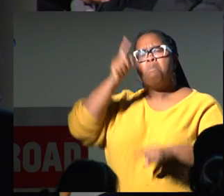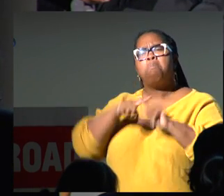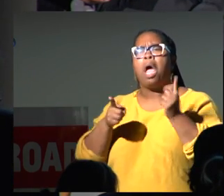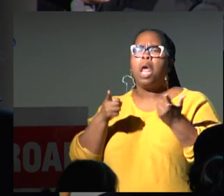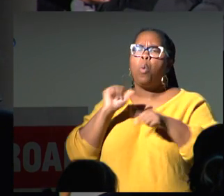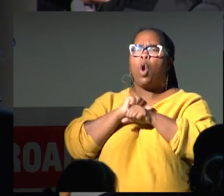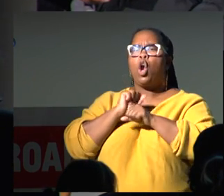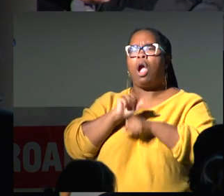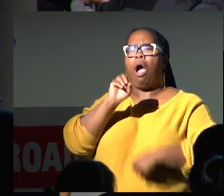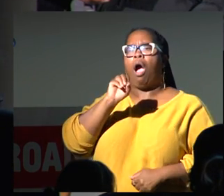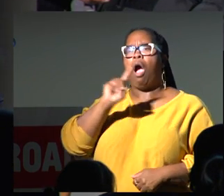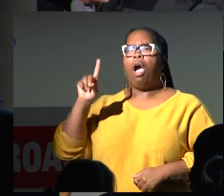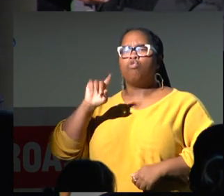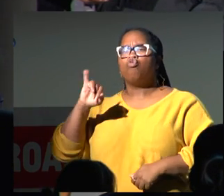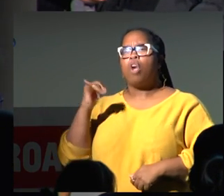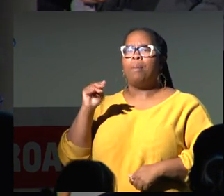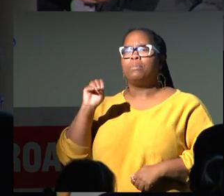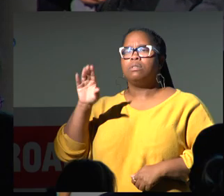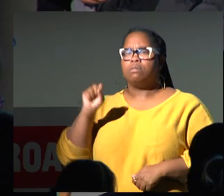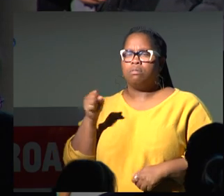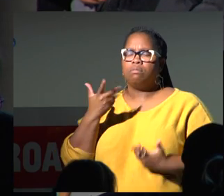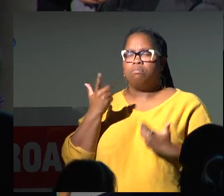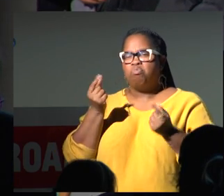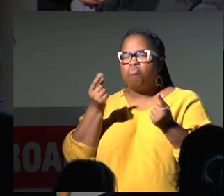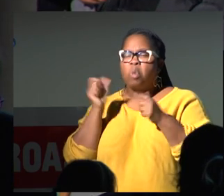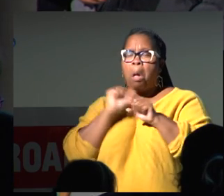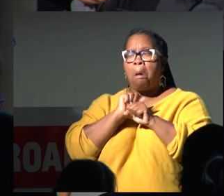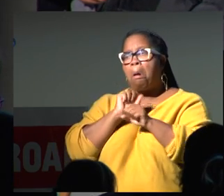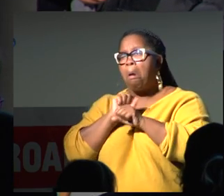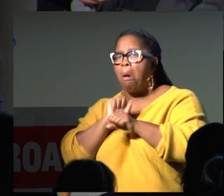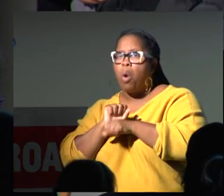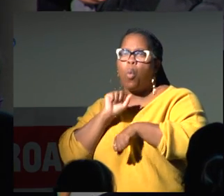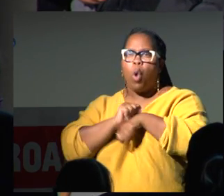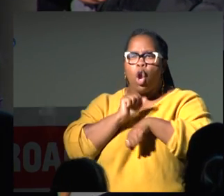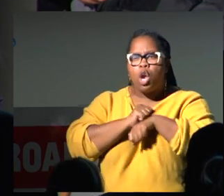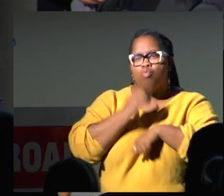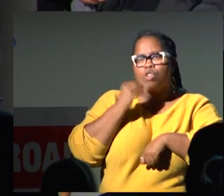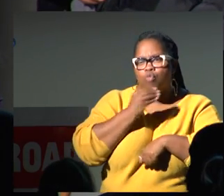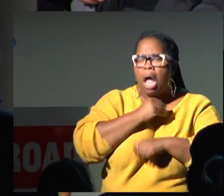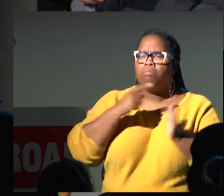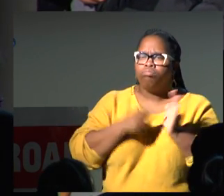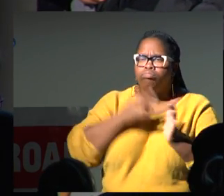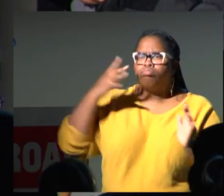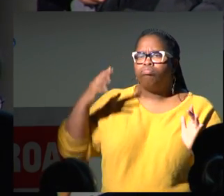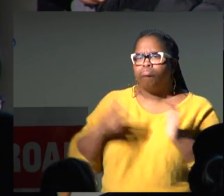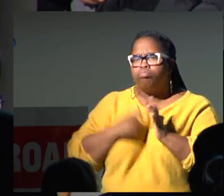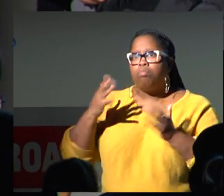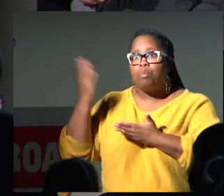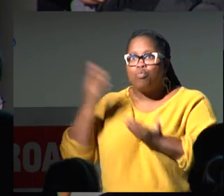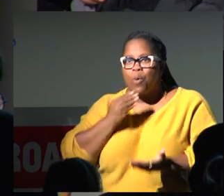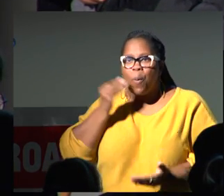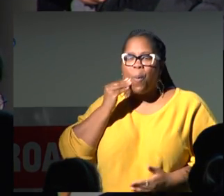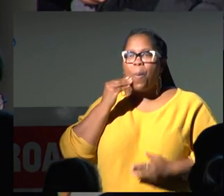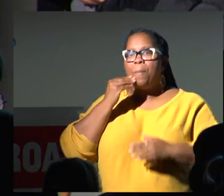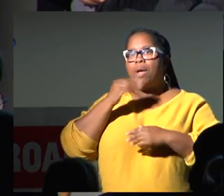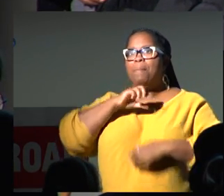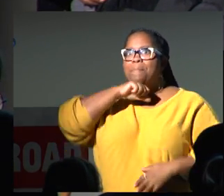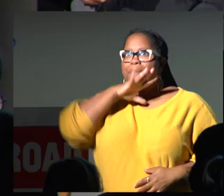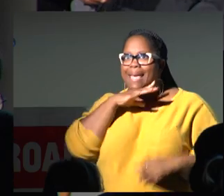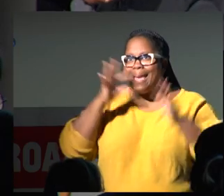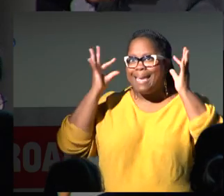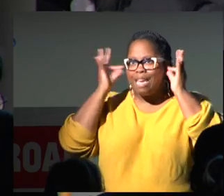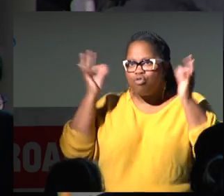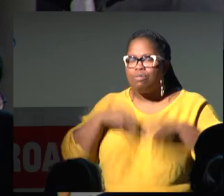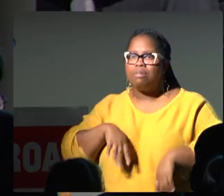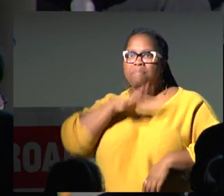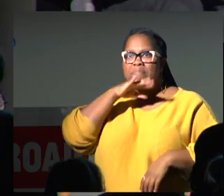at restaurants. And from time to time, he would bring home pig ears and pig feet. Mm. And this was a big, proud